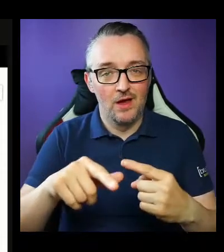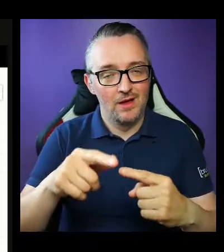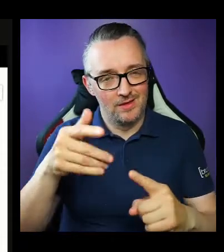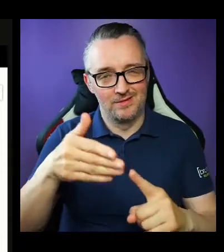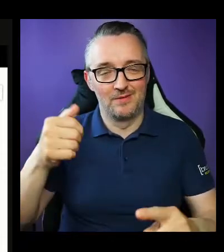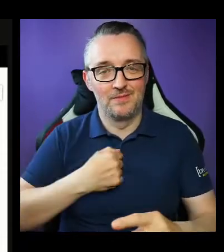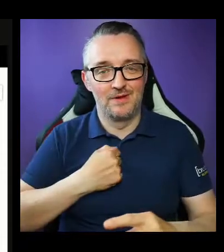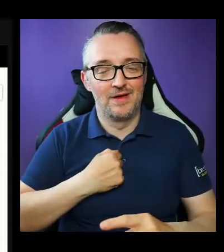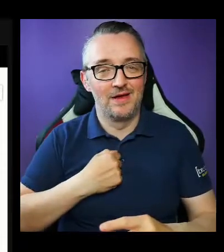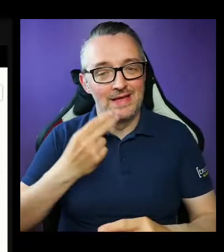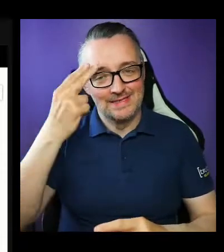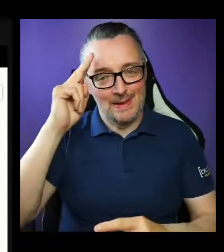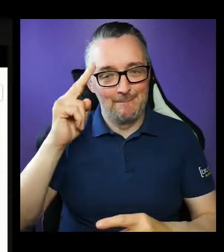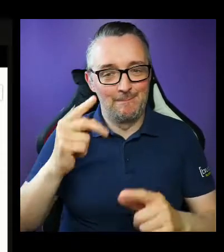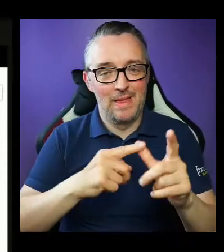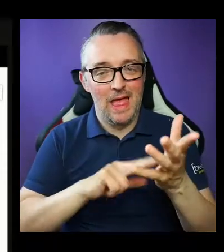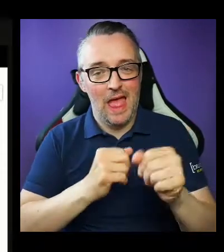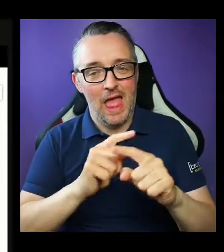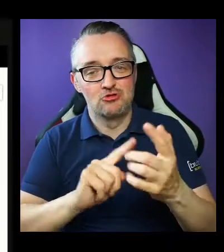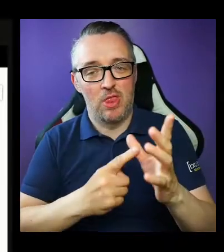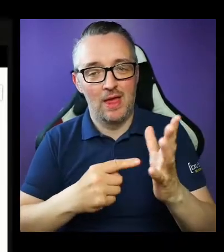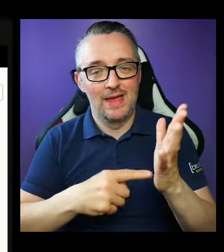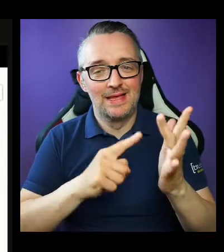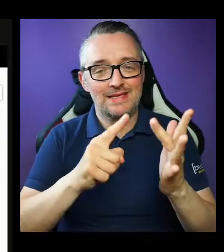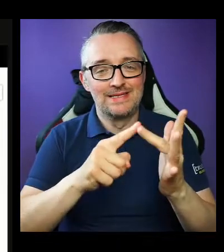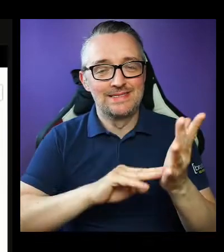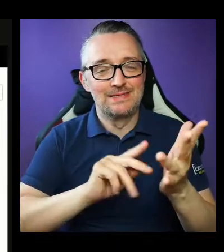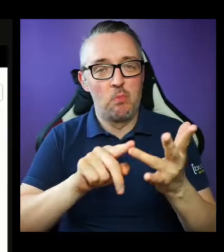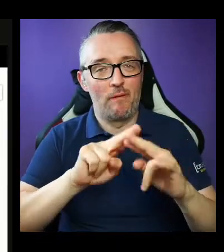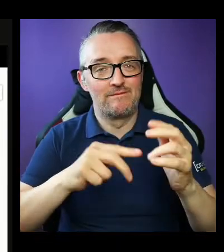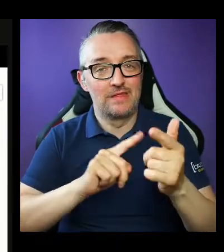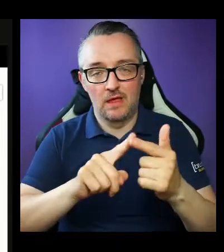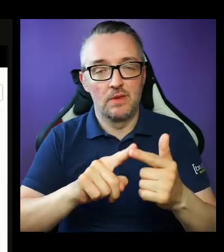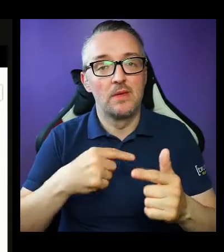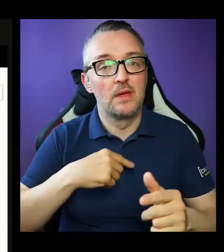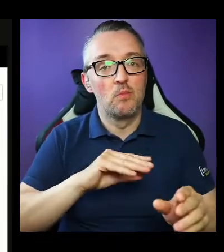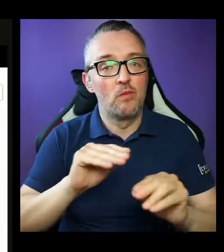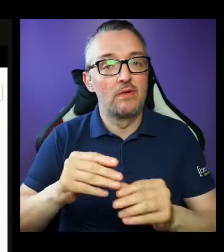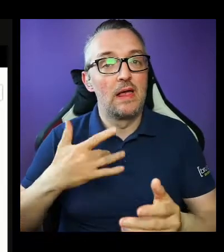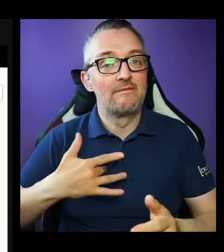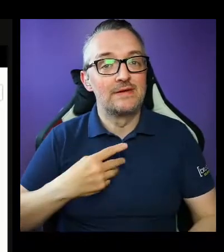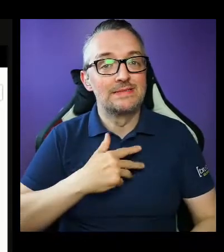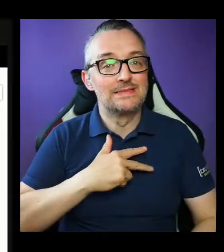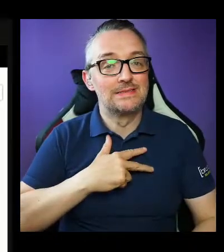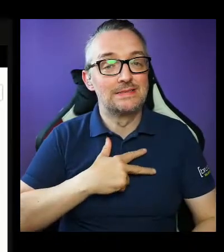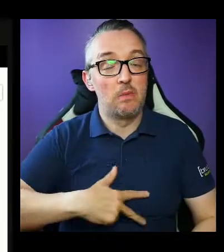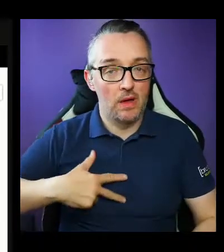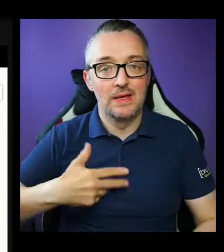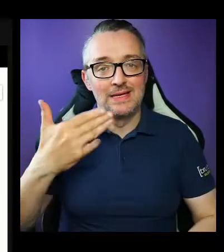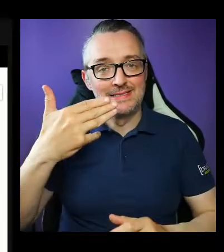from my name, but I moved 9 years ago in Denmark. And out of those 9 years,